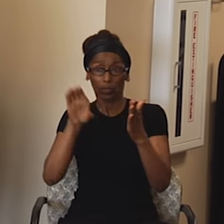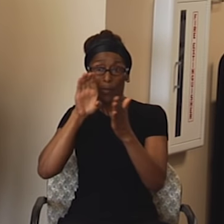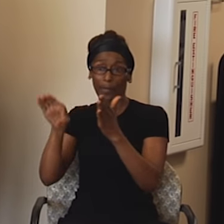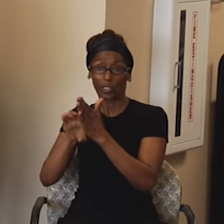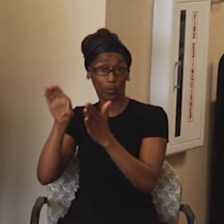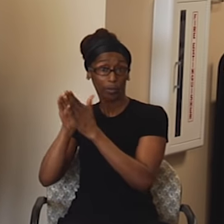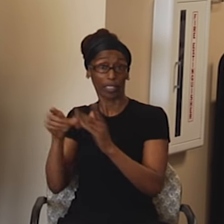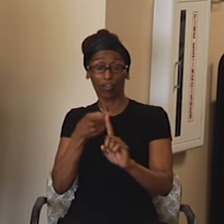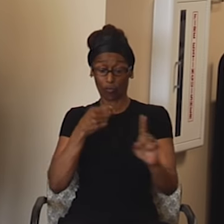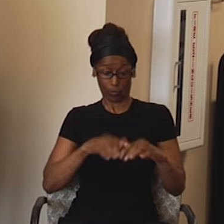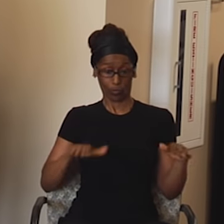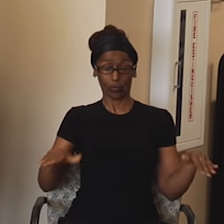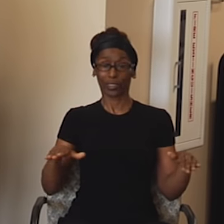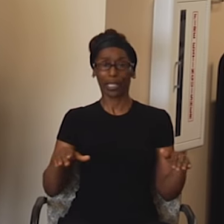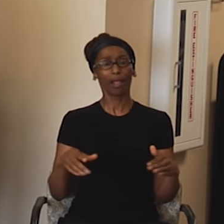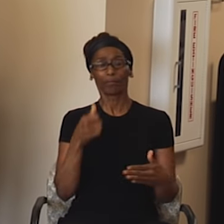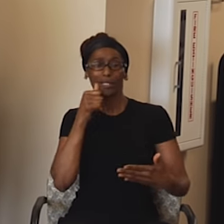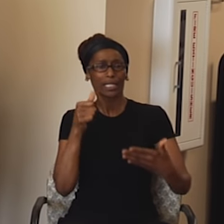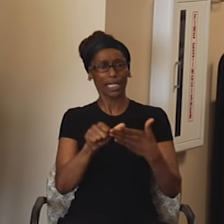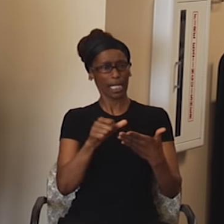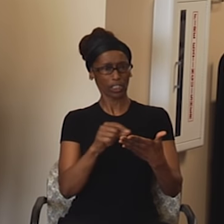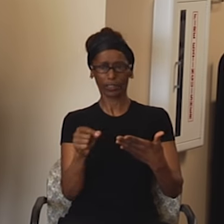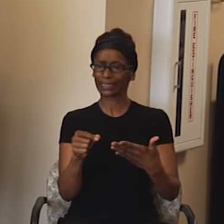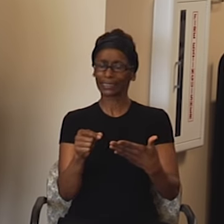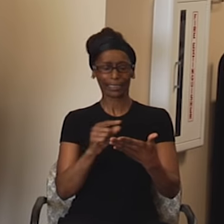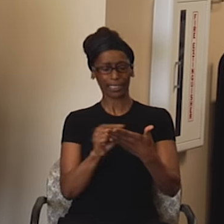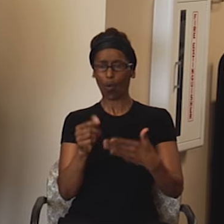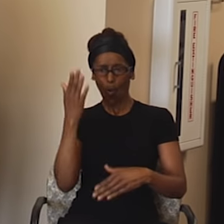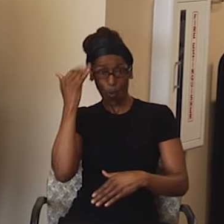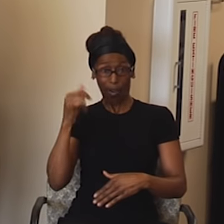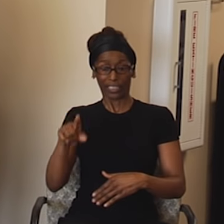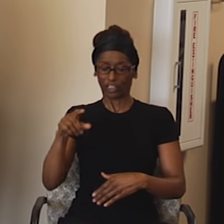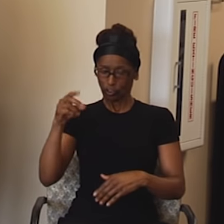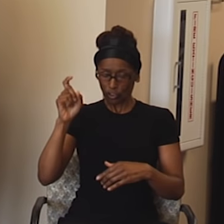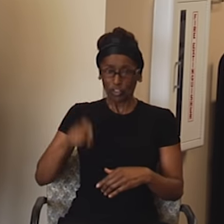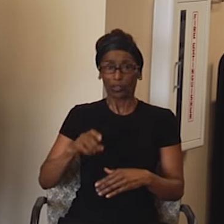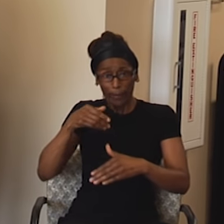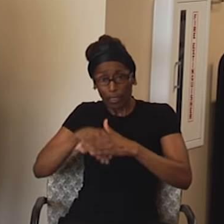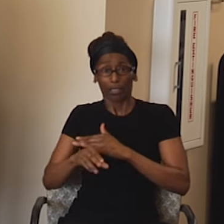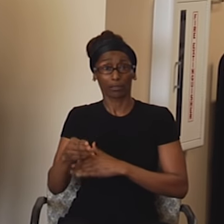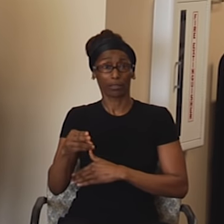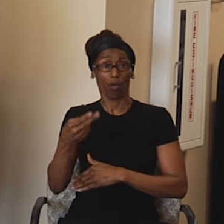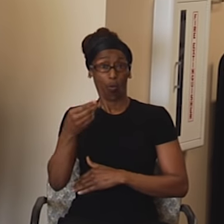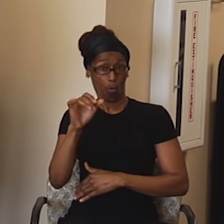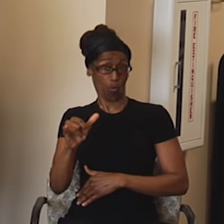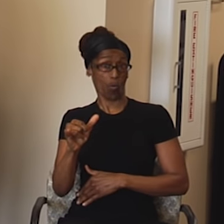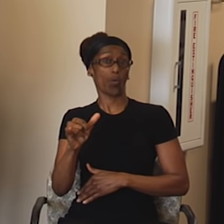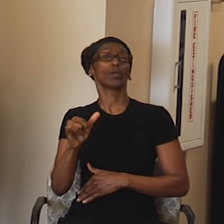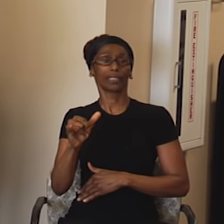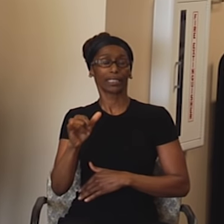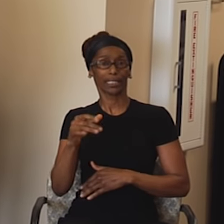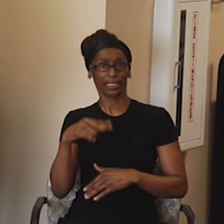why they think he should be in the Hall of Fame. And as a result of that, the Hall of Fame has asked me to come and give an author